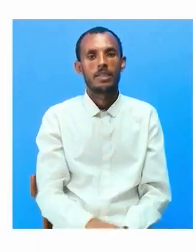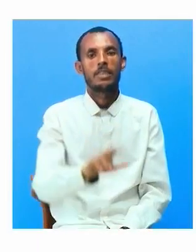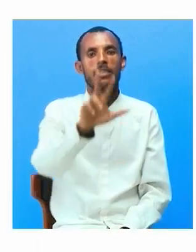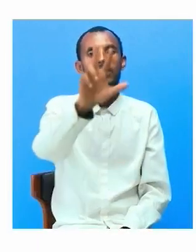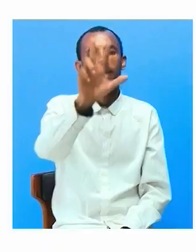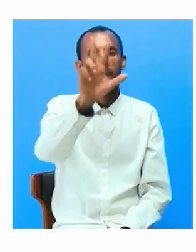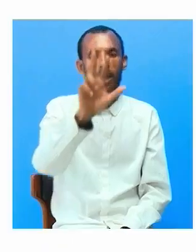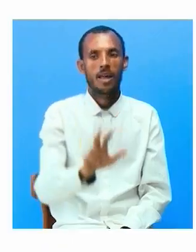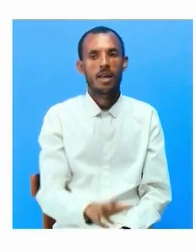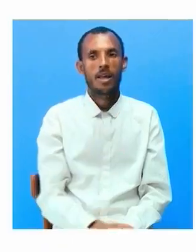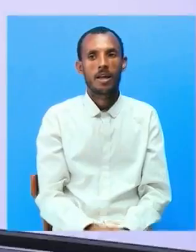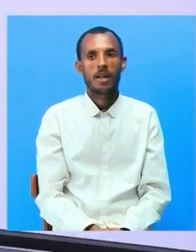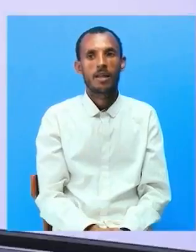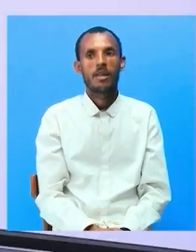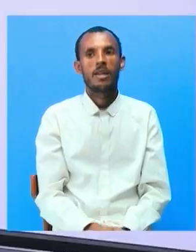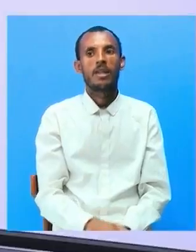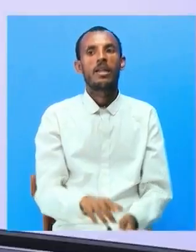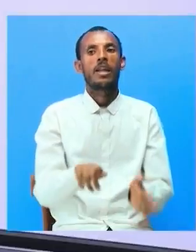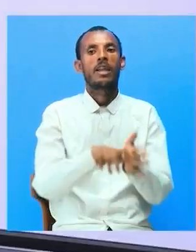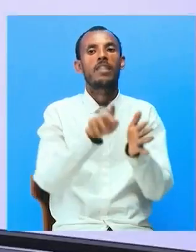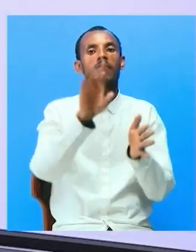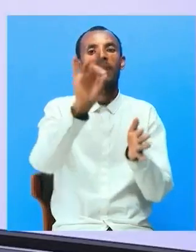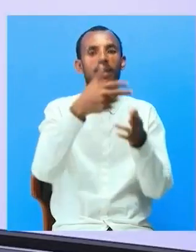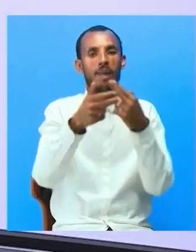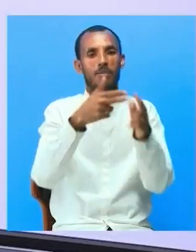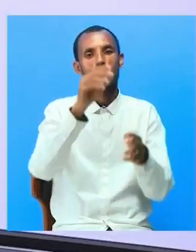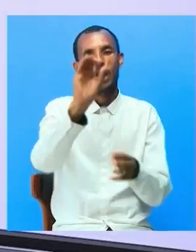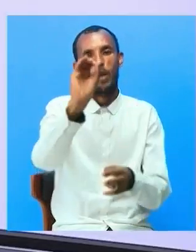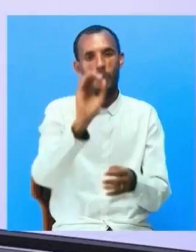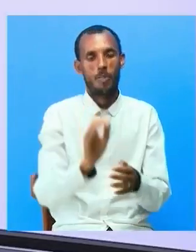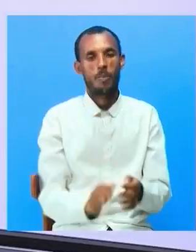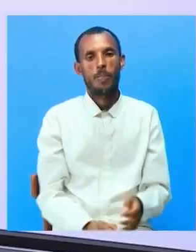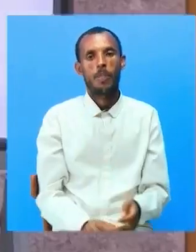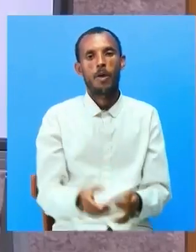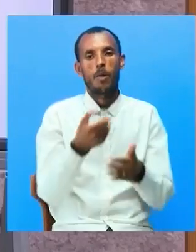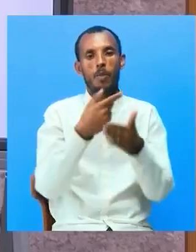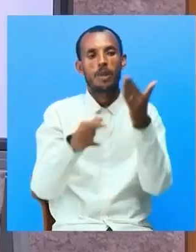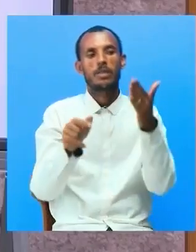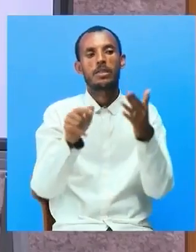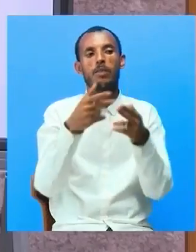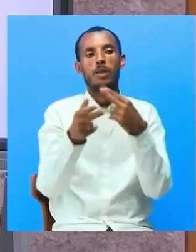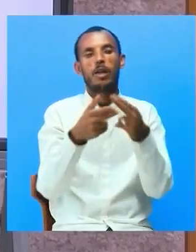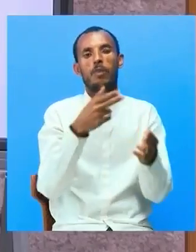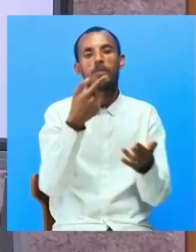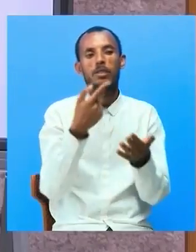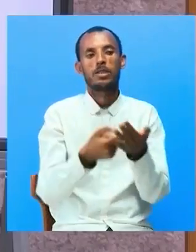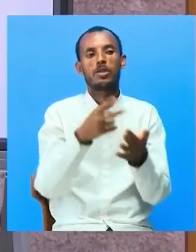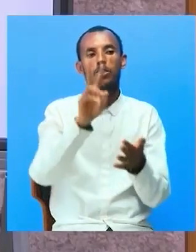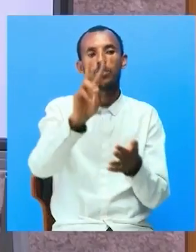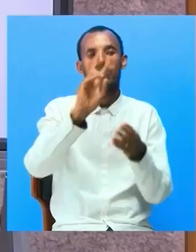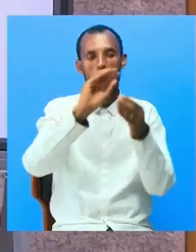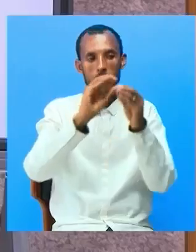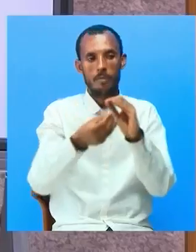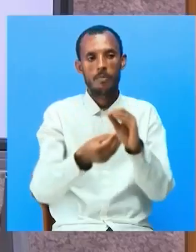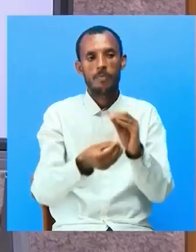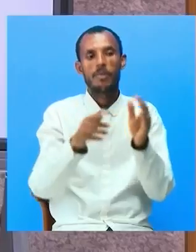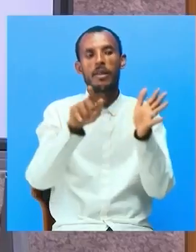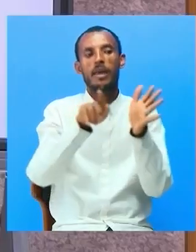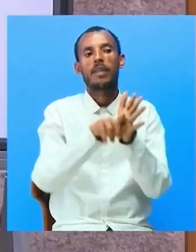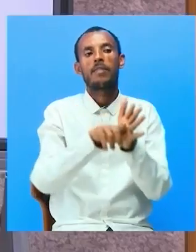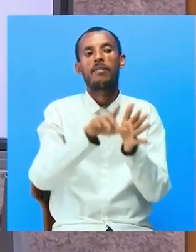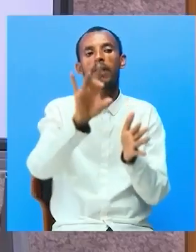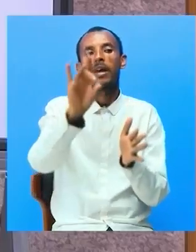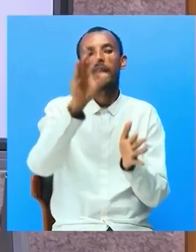3. Negative 8 times 0. What is the product of these two numbers? Negative 8 and